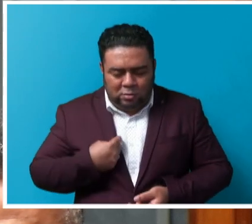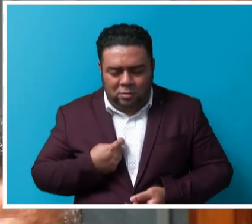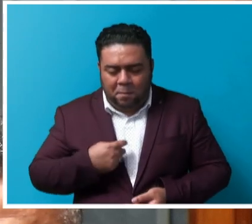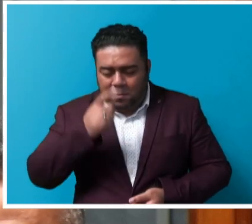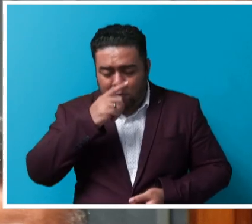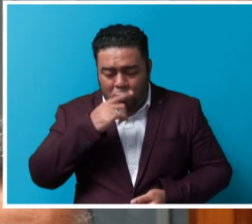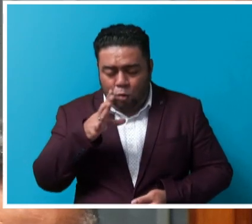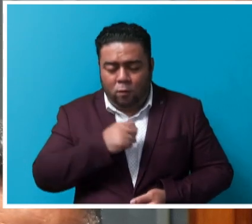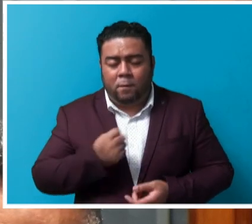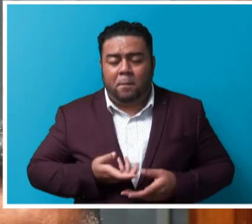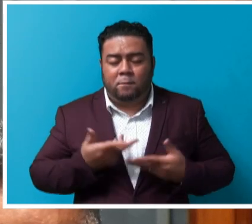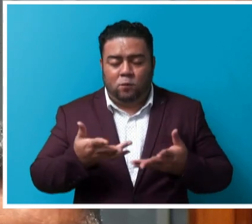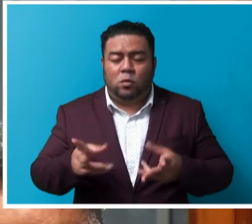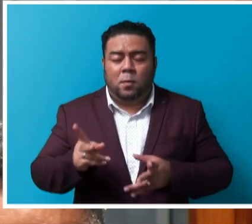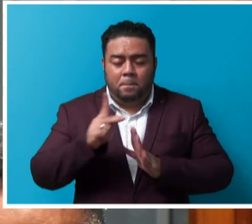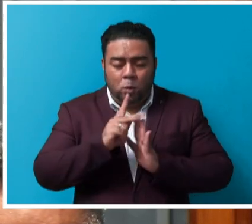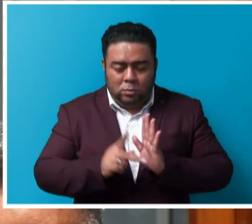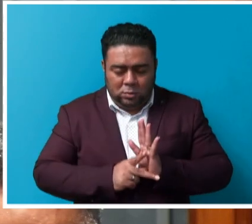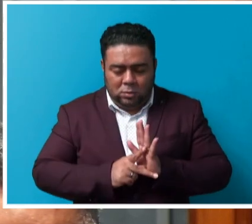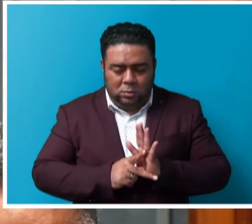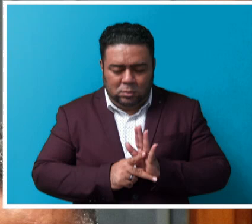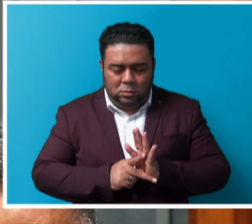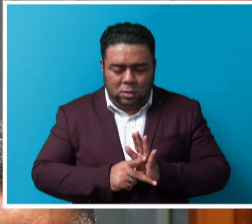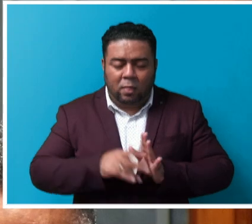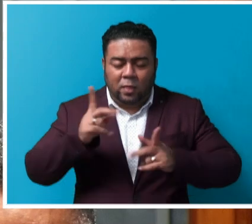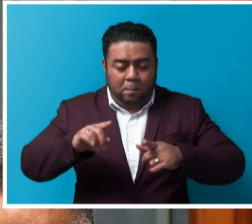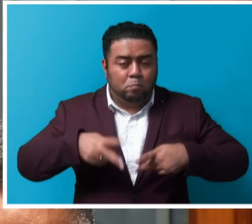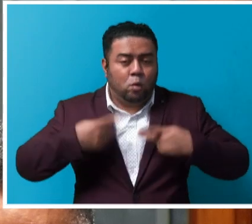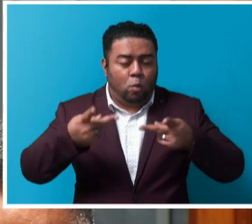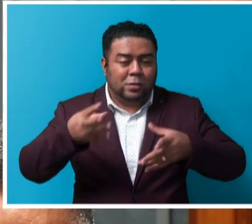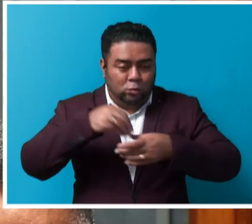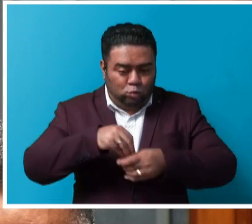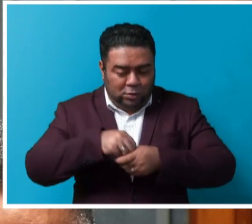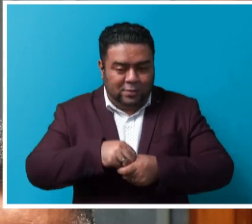people by bringing forth policies that promote inclusivity,